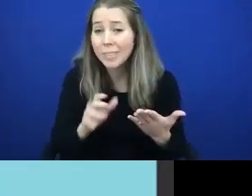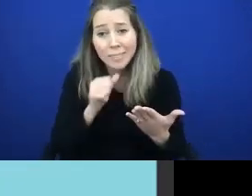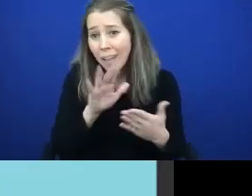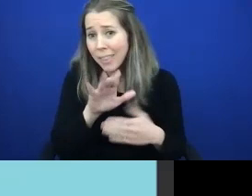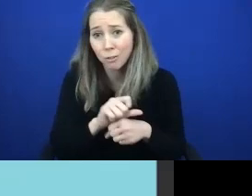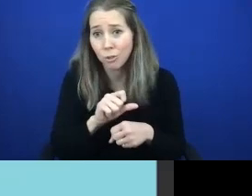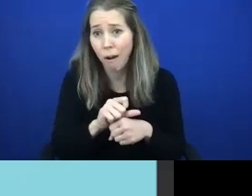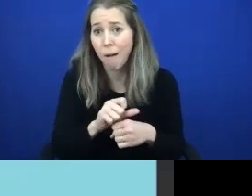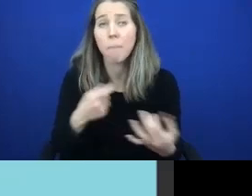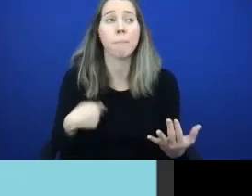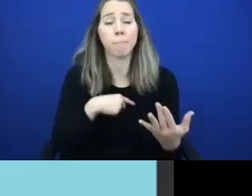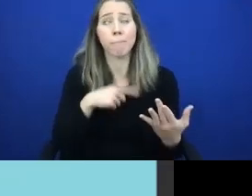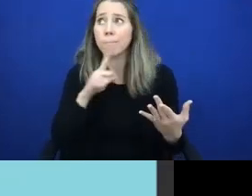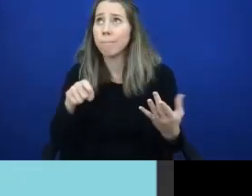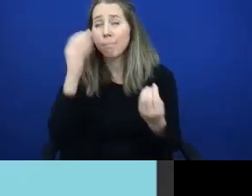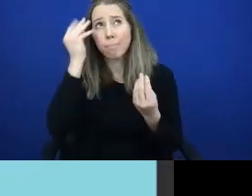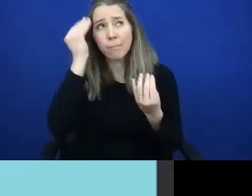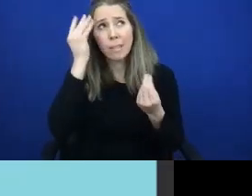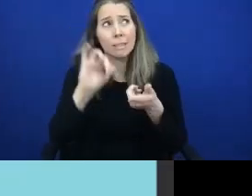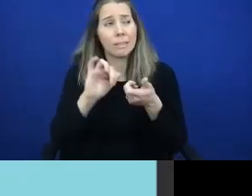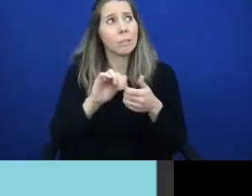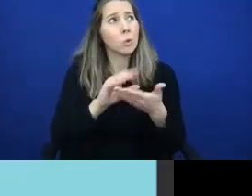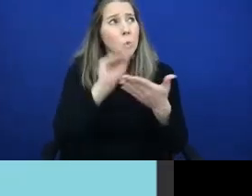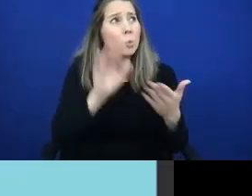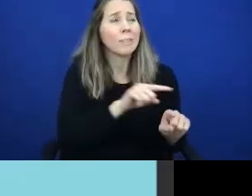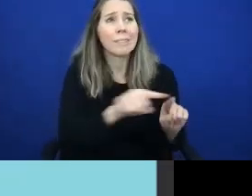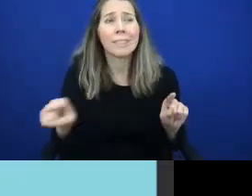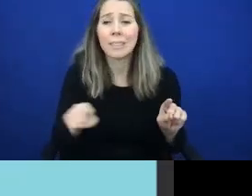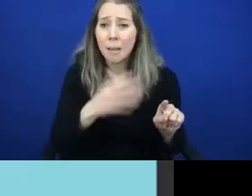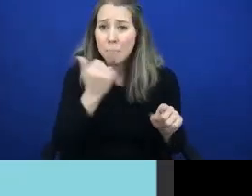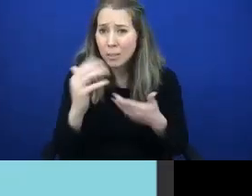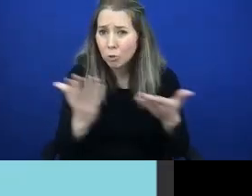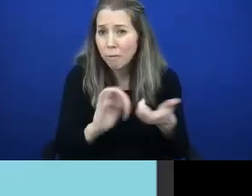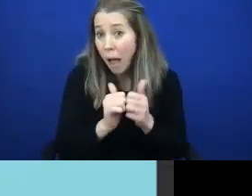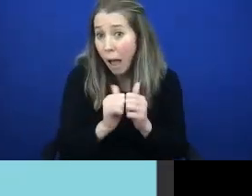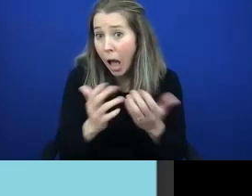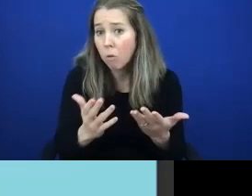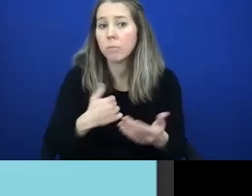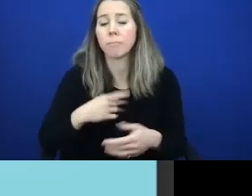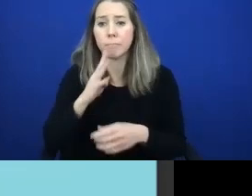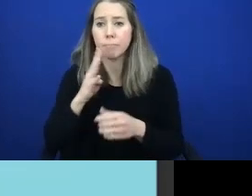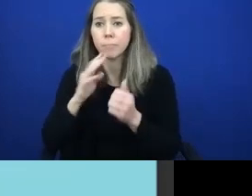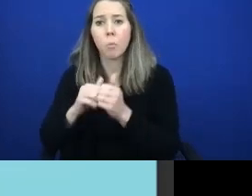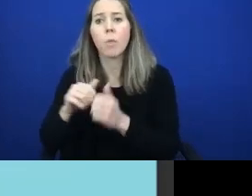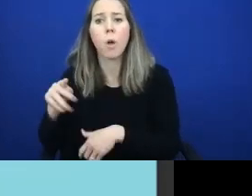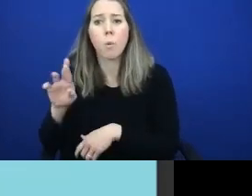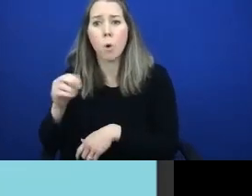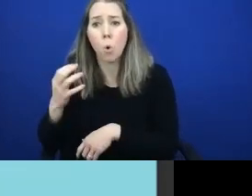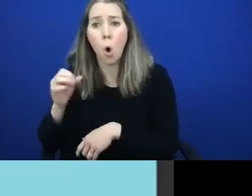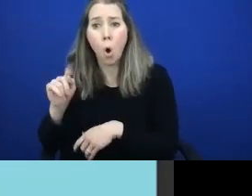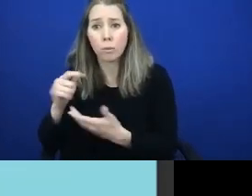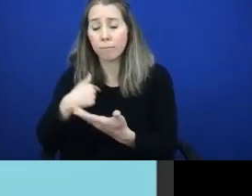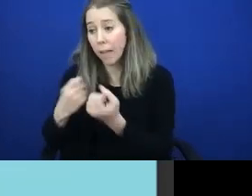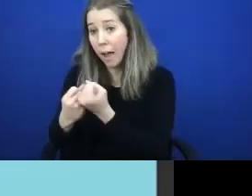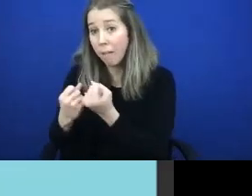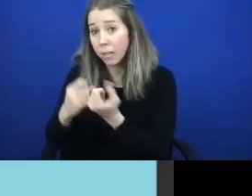to think about how are we going to best serve these students? And I've talked with our provost, and I